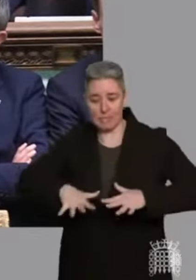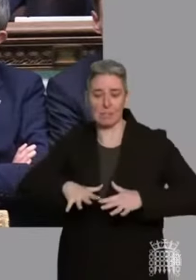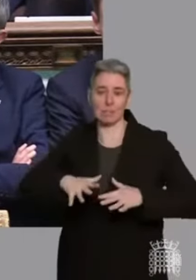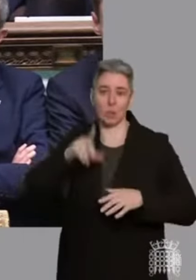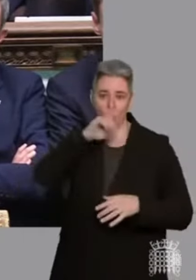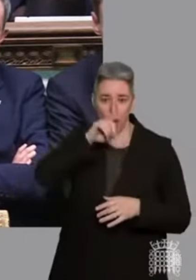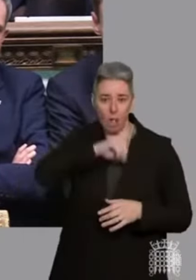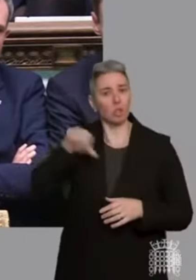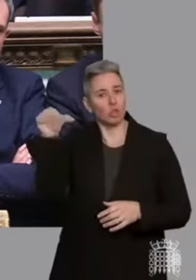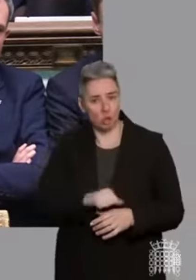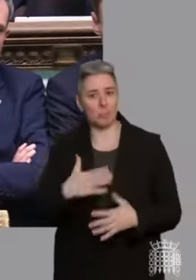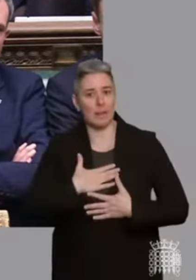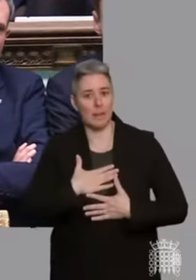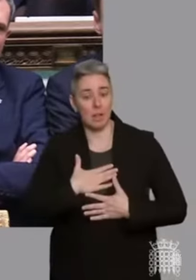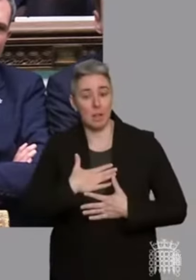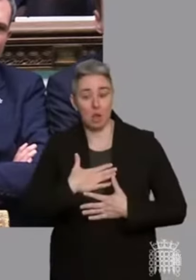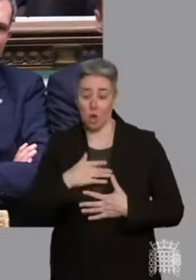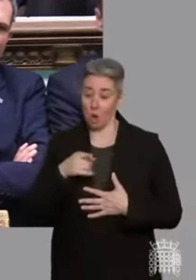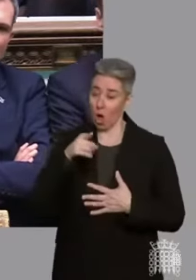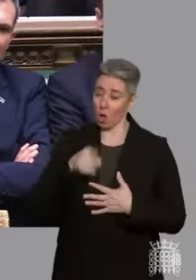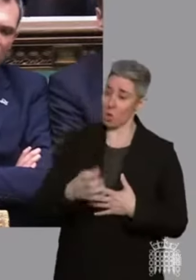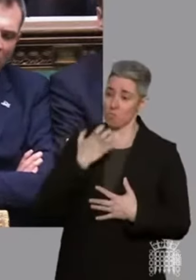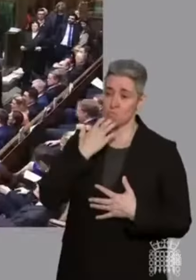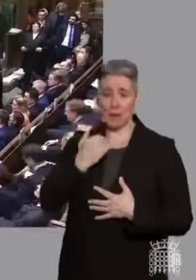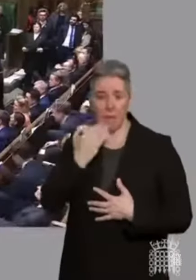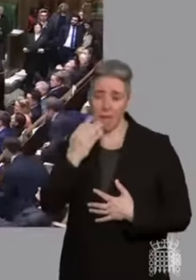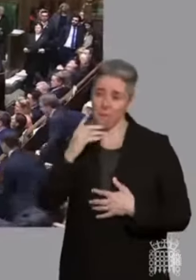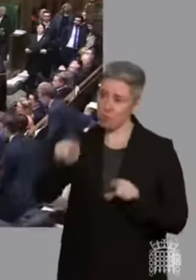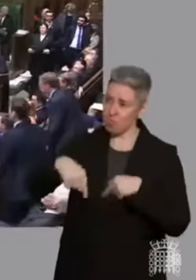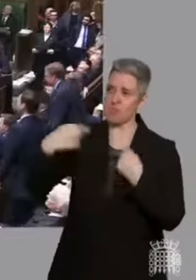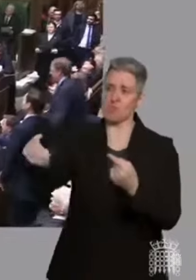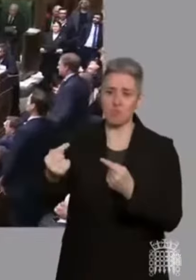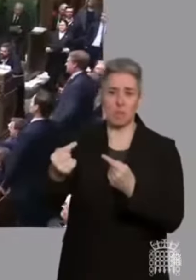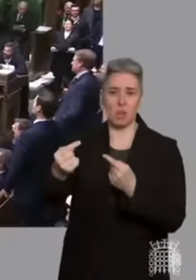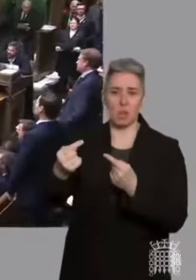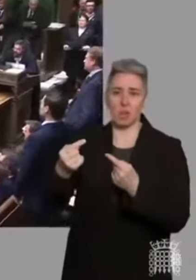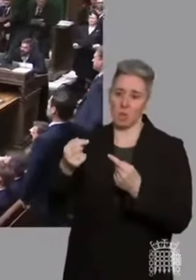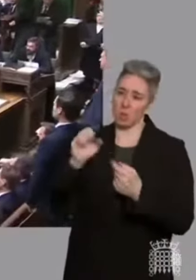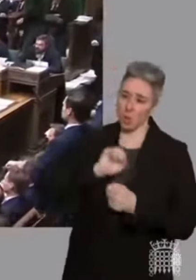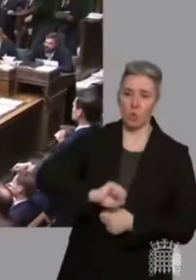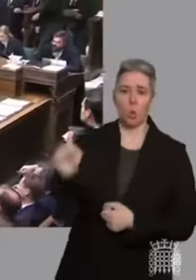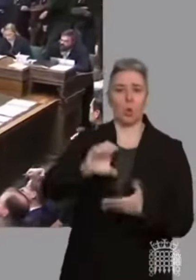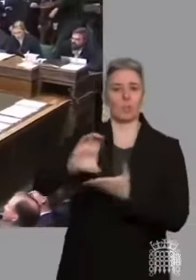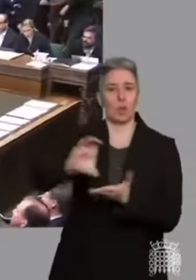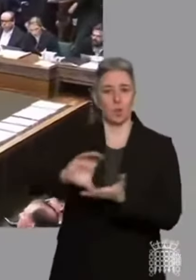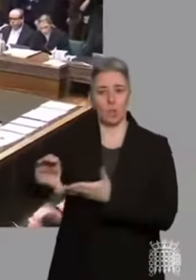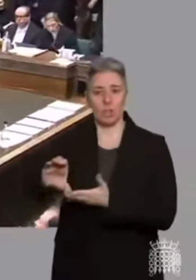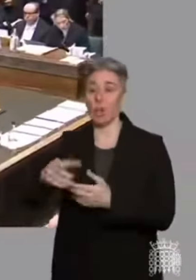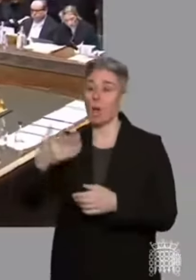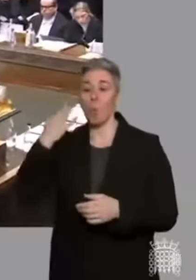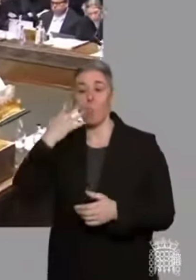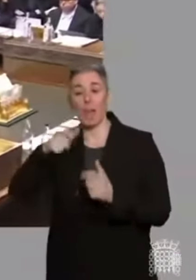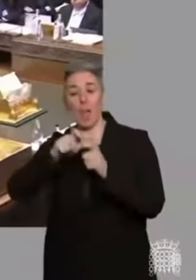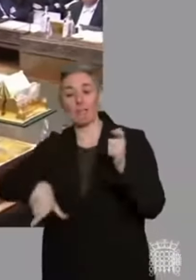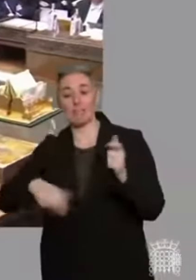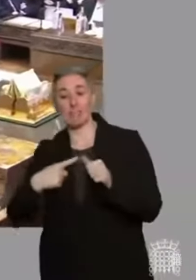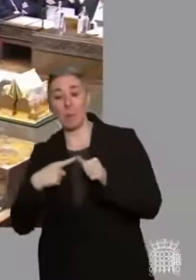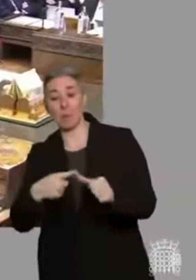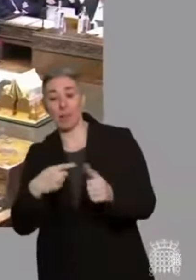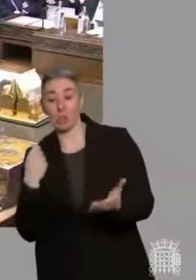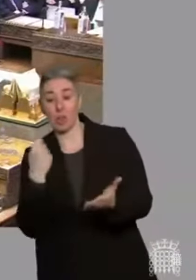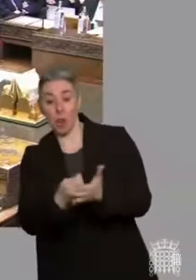and approve the licence applications when they are resubmitted? Prime Minister. Speaker, she doesn't even want to know what's going on,